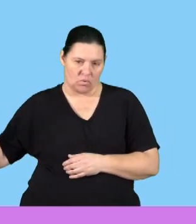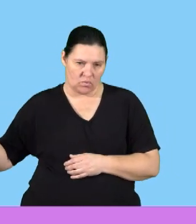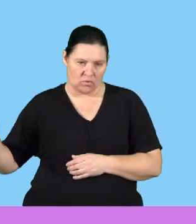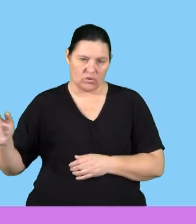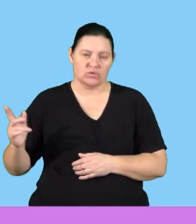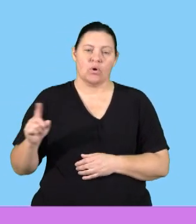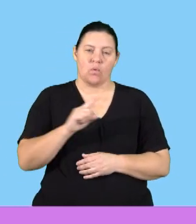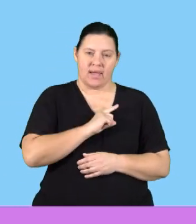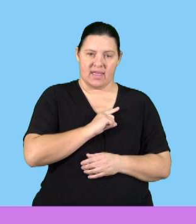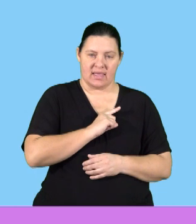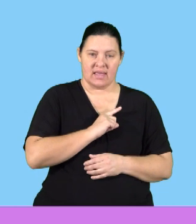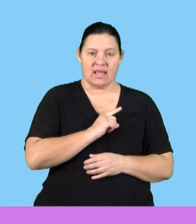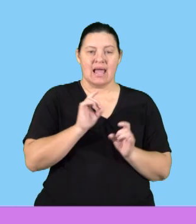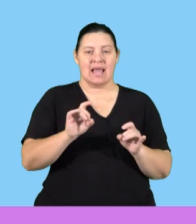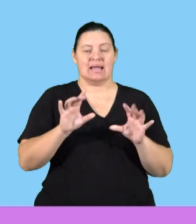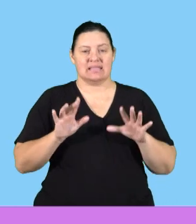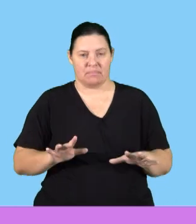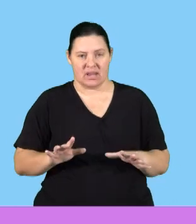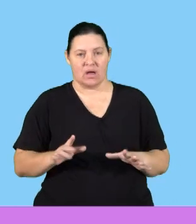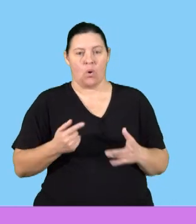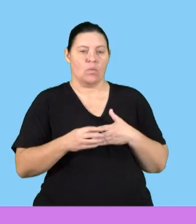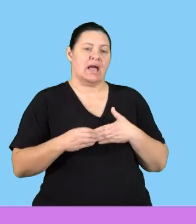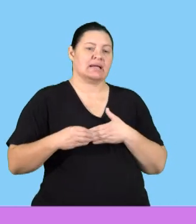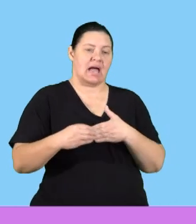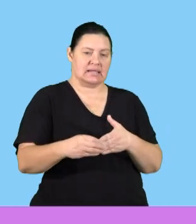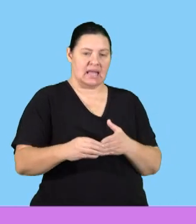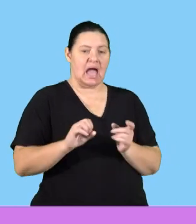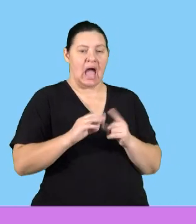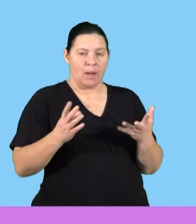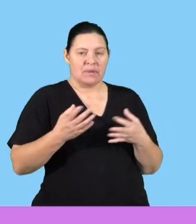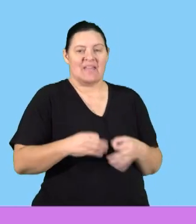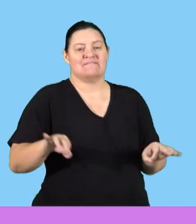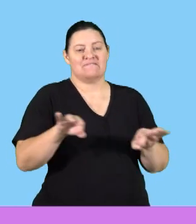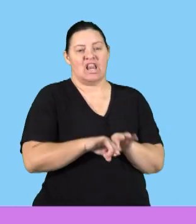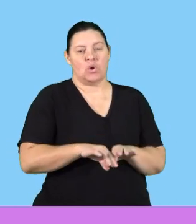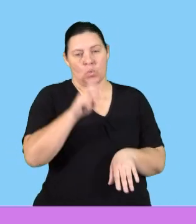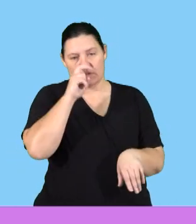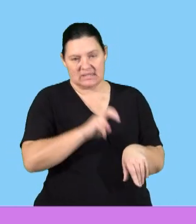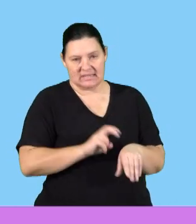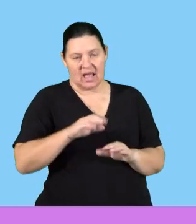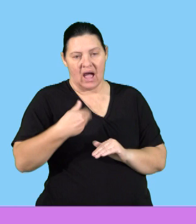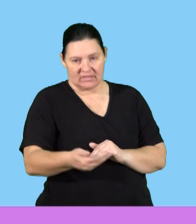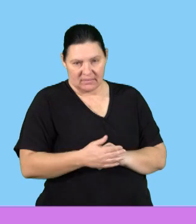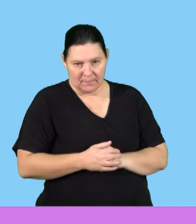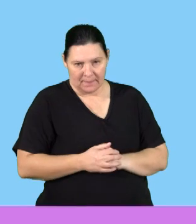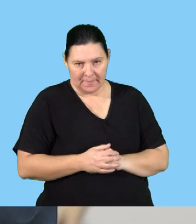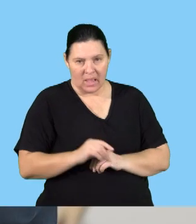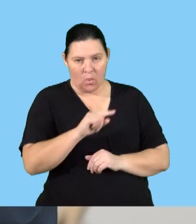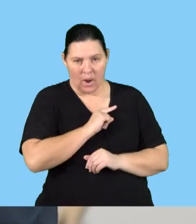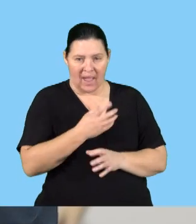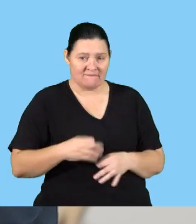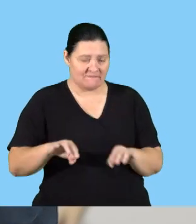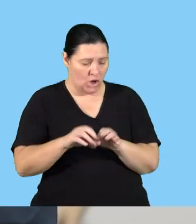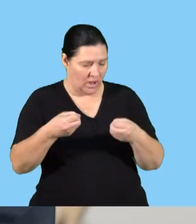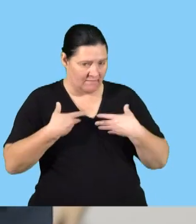62,74509,804. So now, the examiner will always guide you how many values are needed after the comma. Since